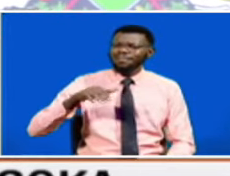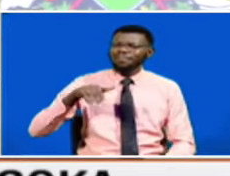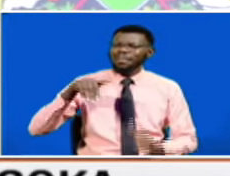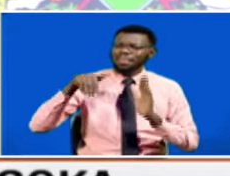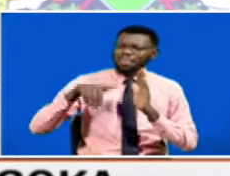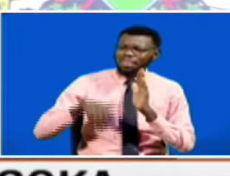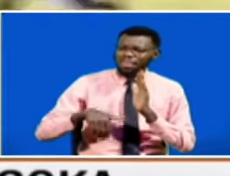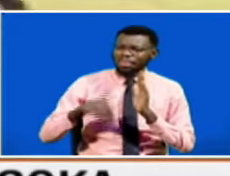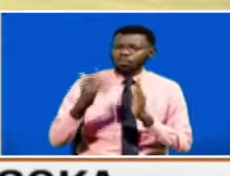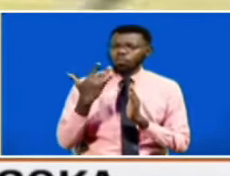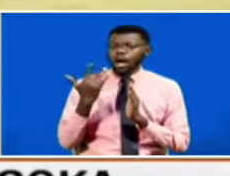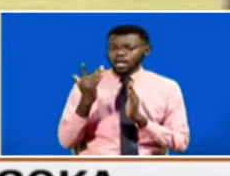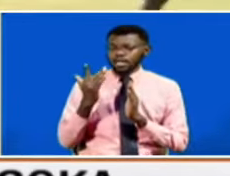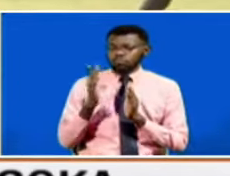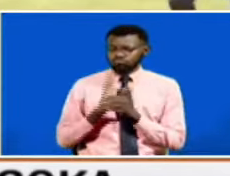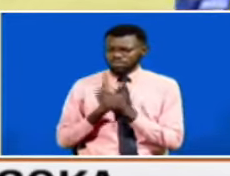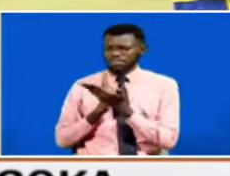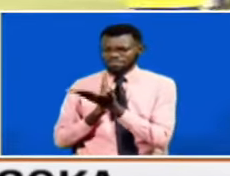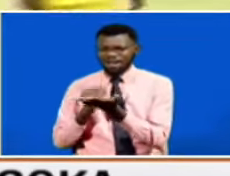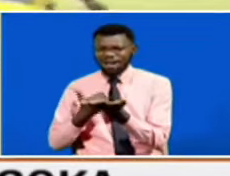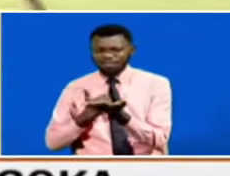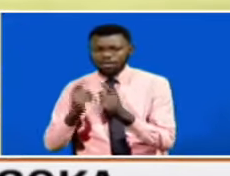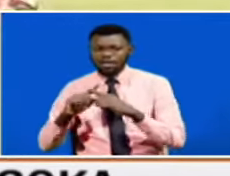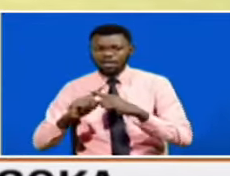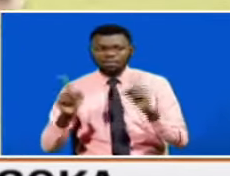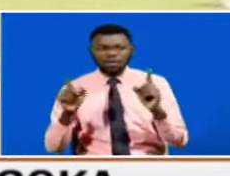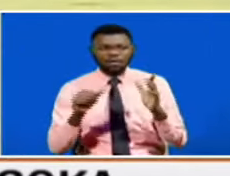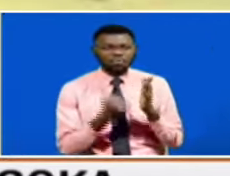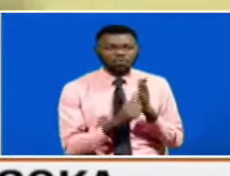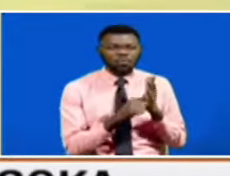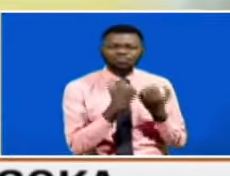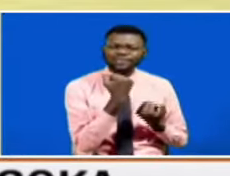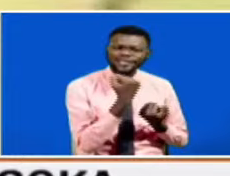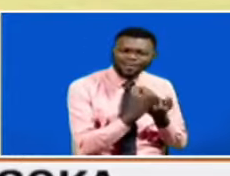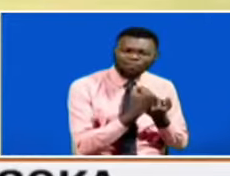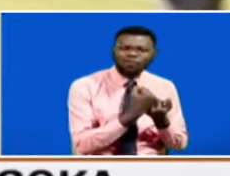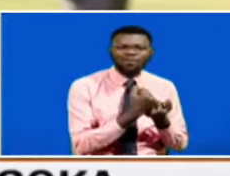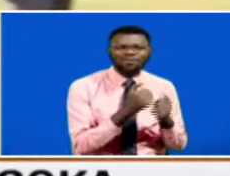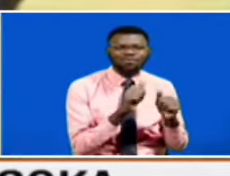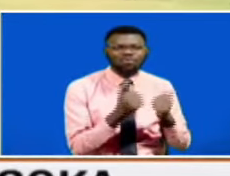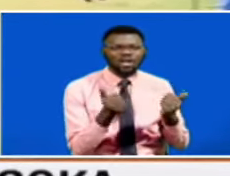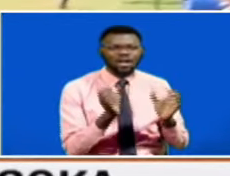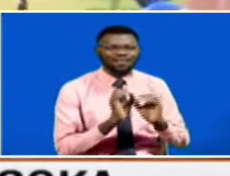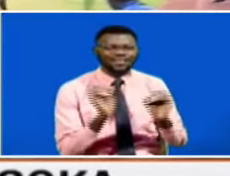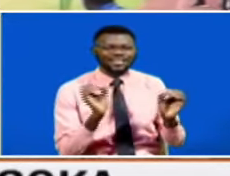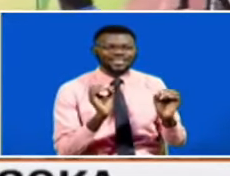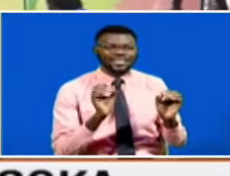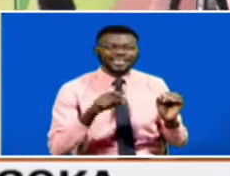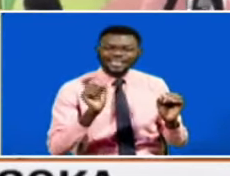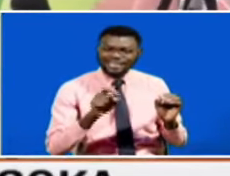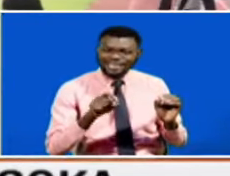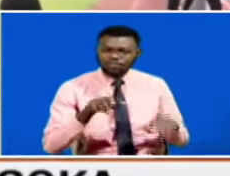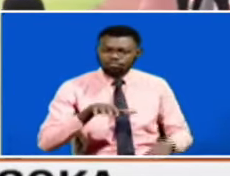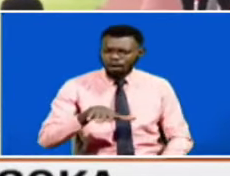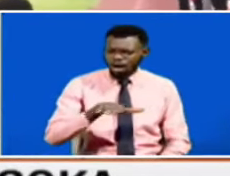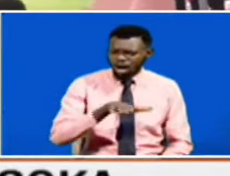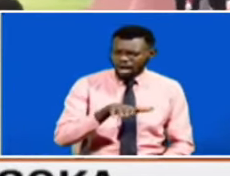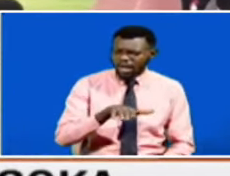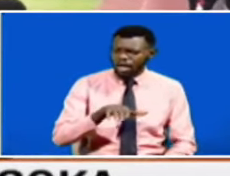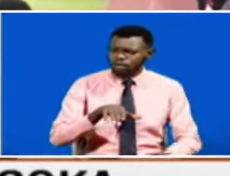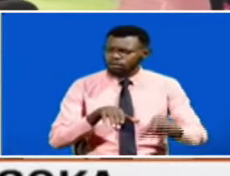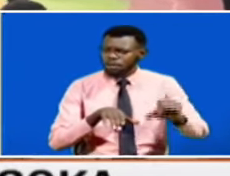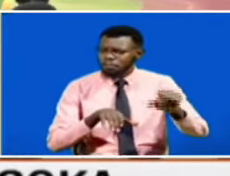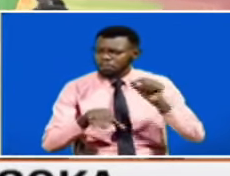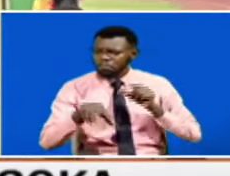lack of a supporting ecosystem, a conveyor belt, a pipeline to identify those talents at the